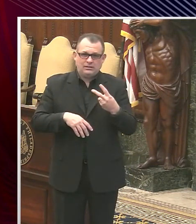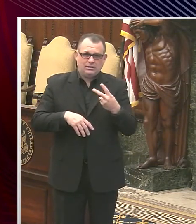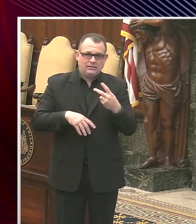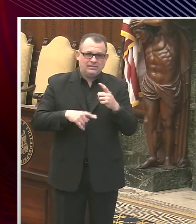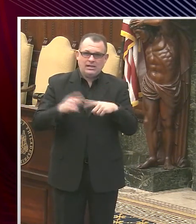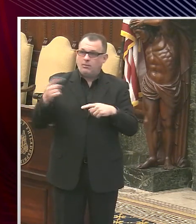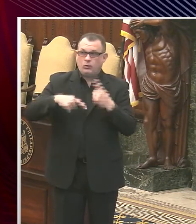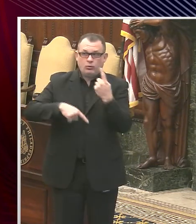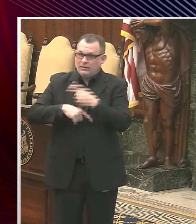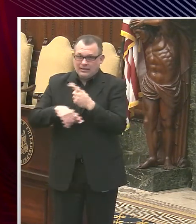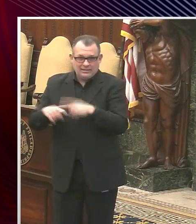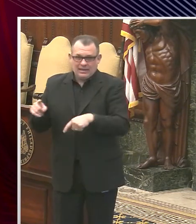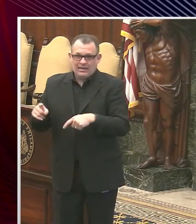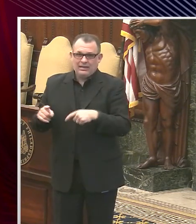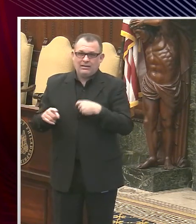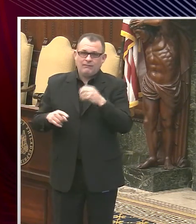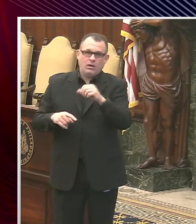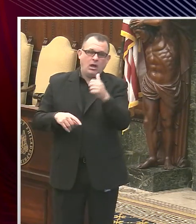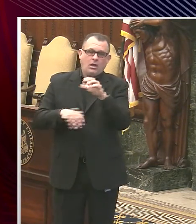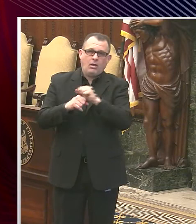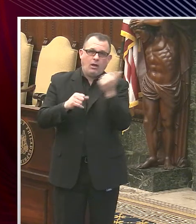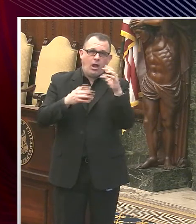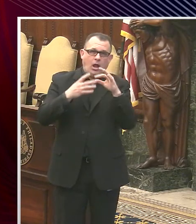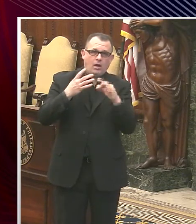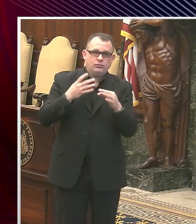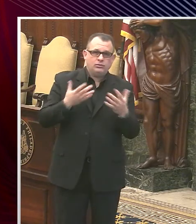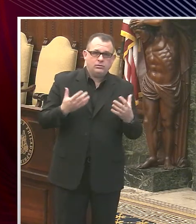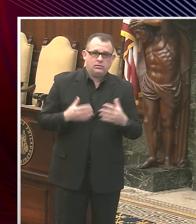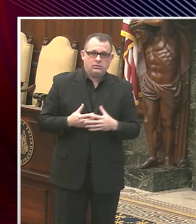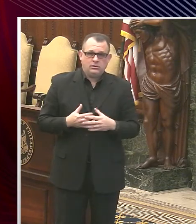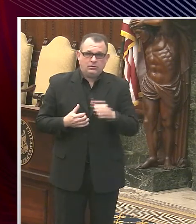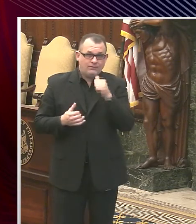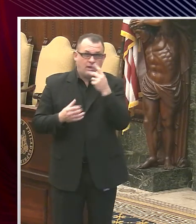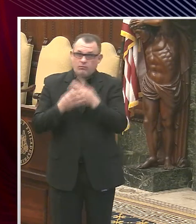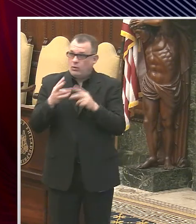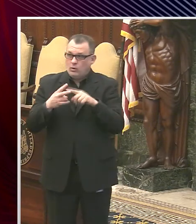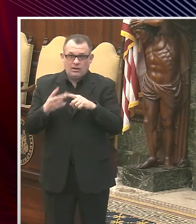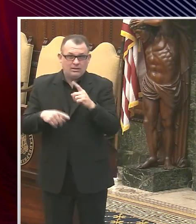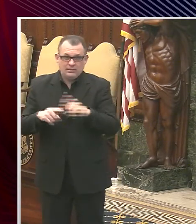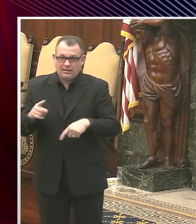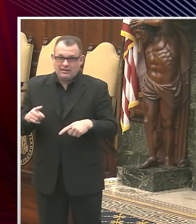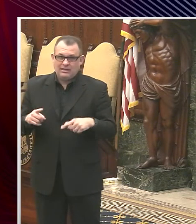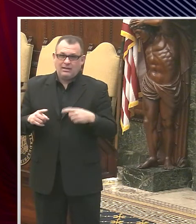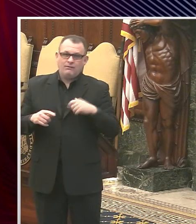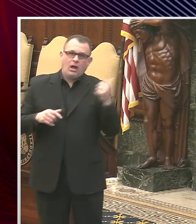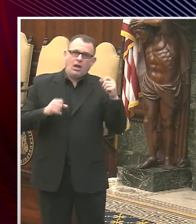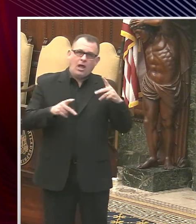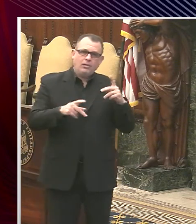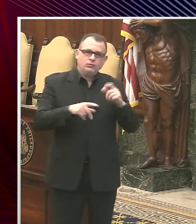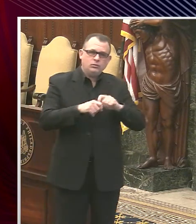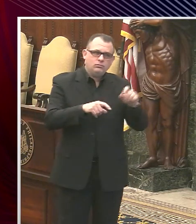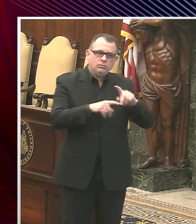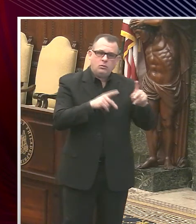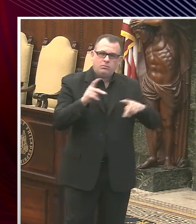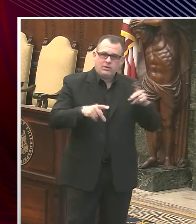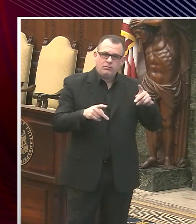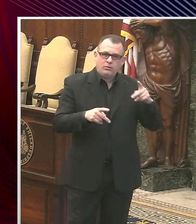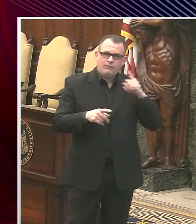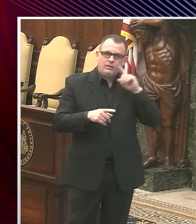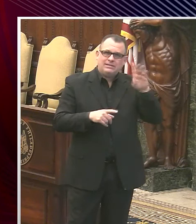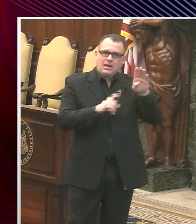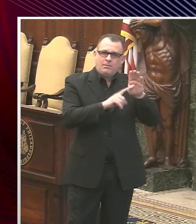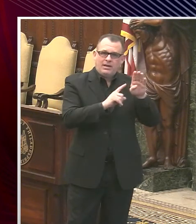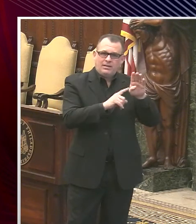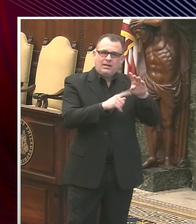an opportunity another day. And if they don't make either of those days, then other opportunities will be sent to them. As long as they're in that database, we will continue to invite